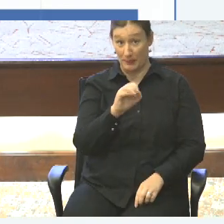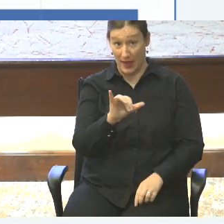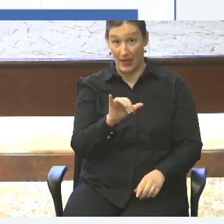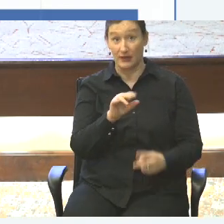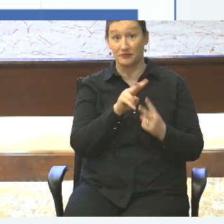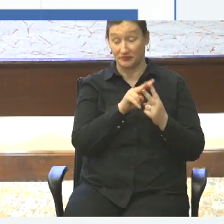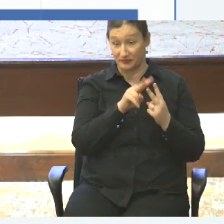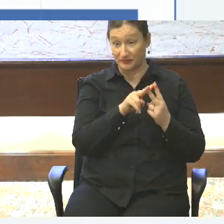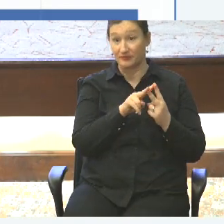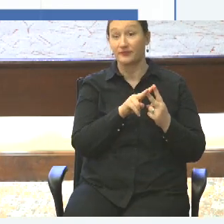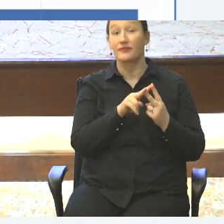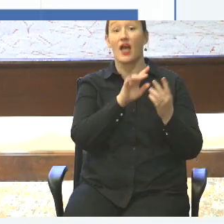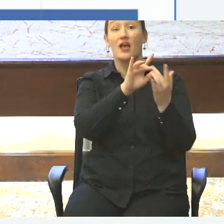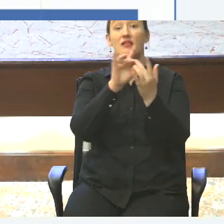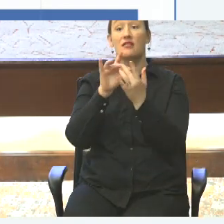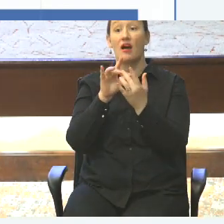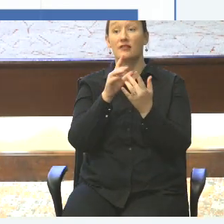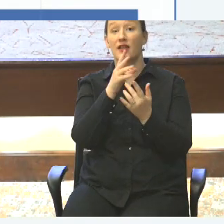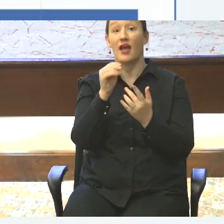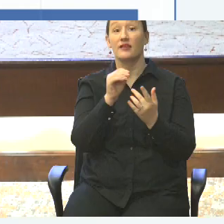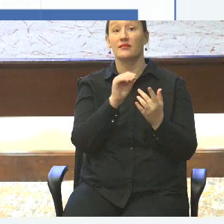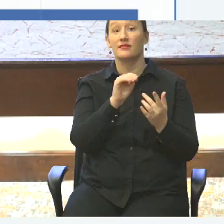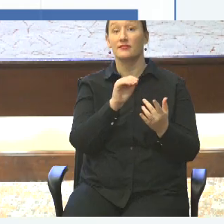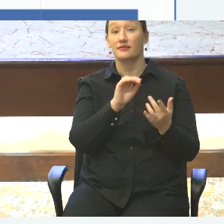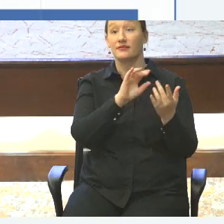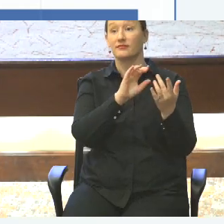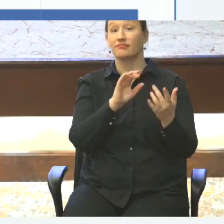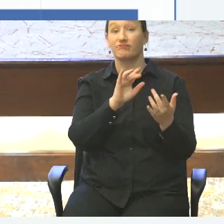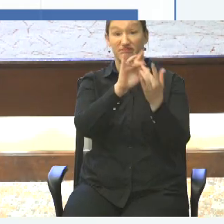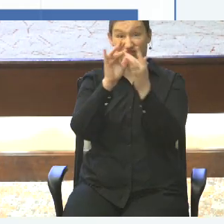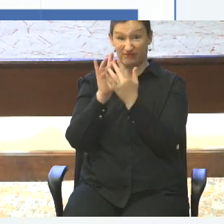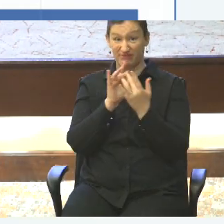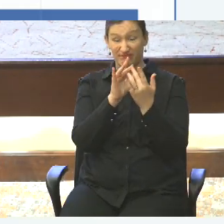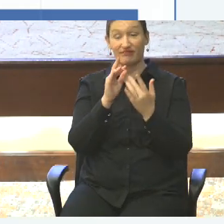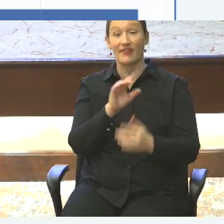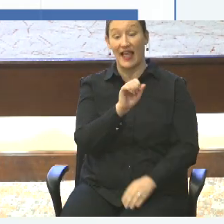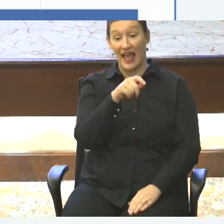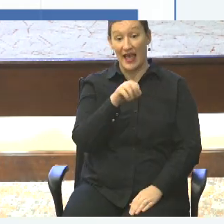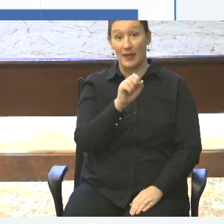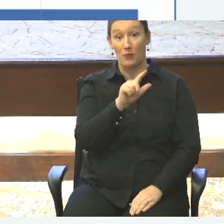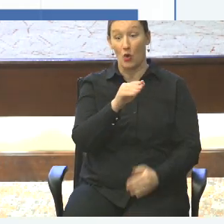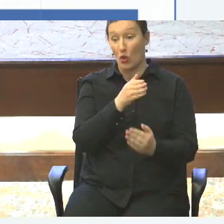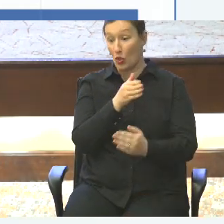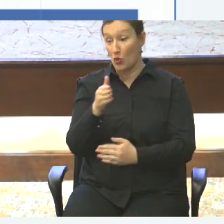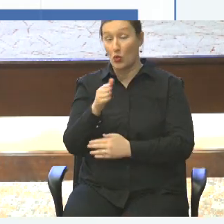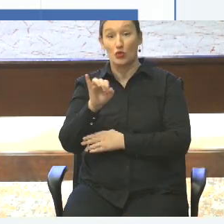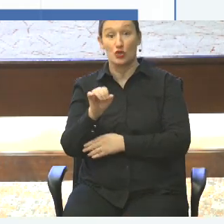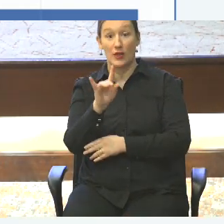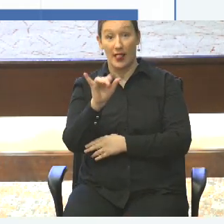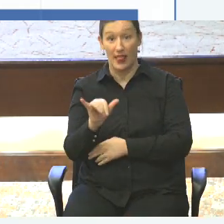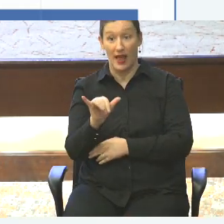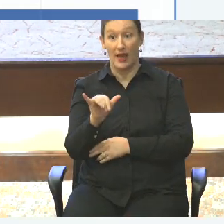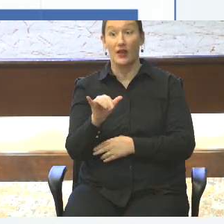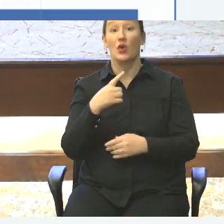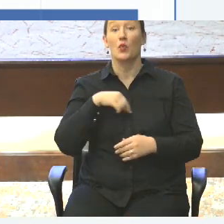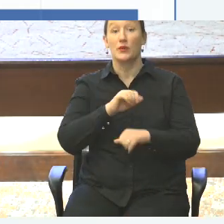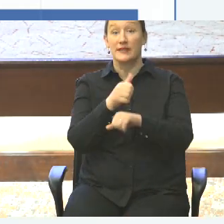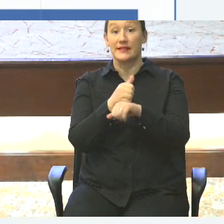Contractor sponsor outreach from April through July. We will be pilot testing select programs, which will be